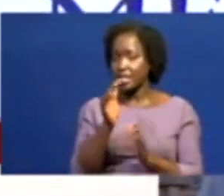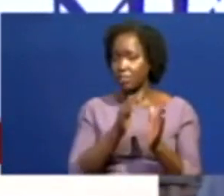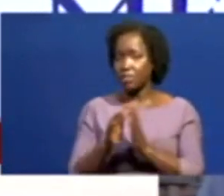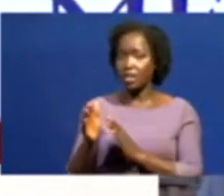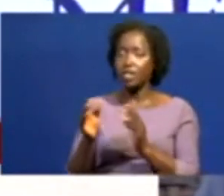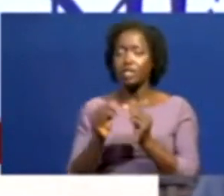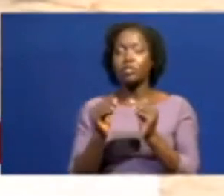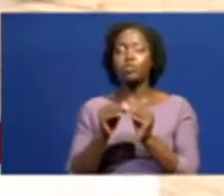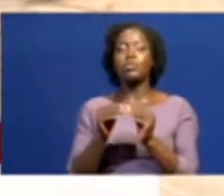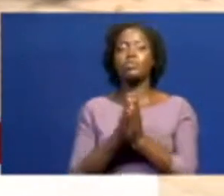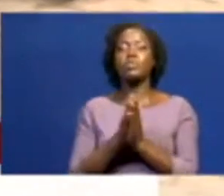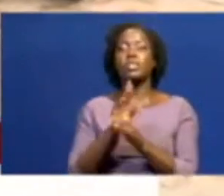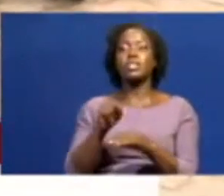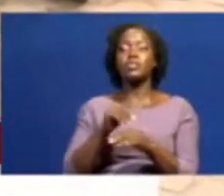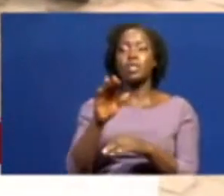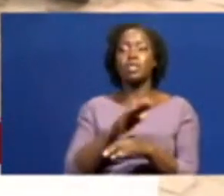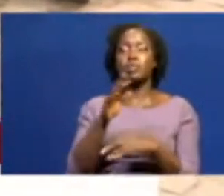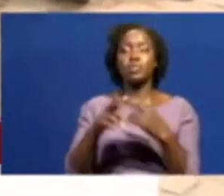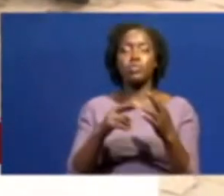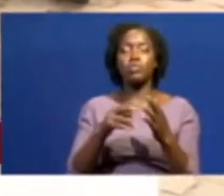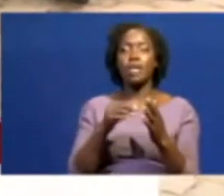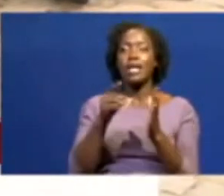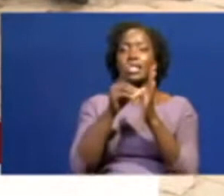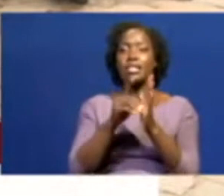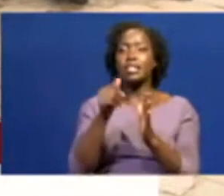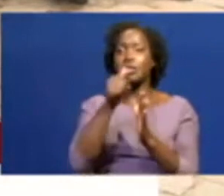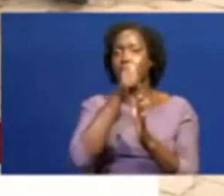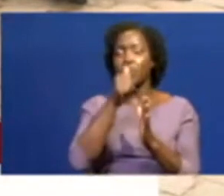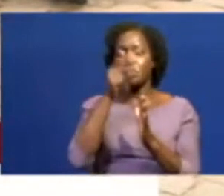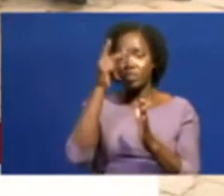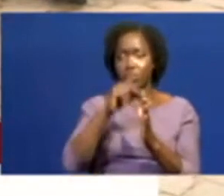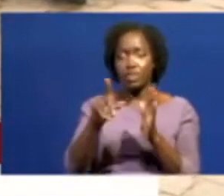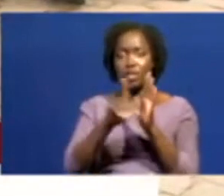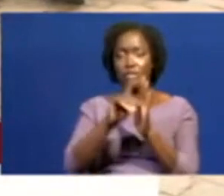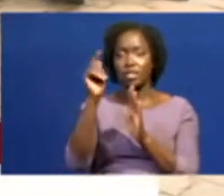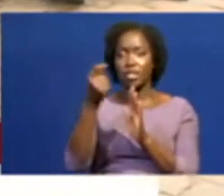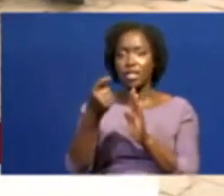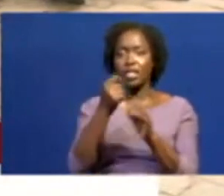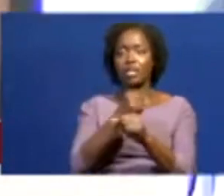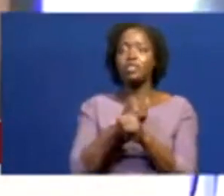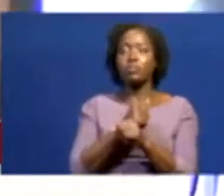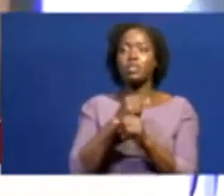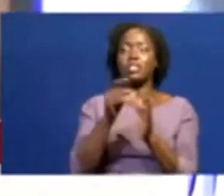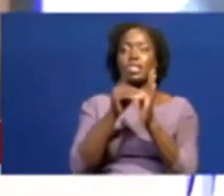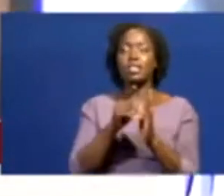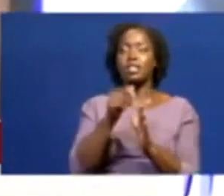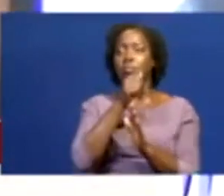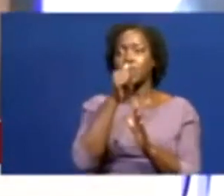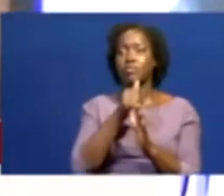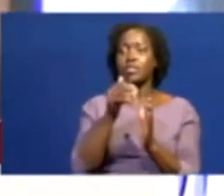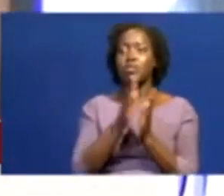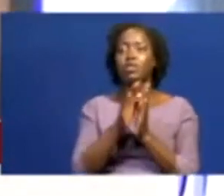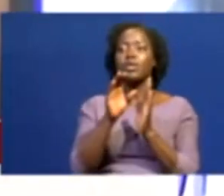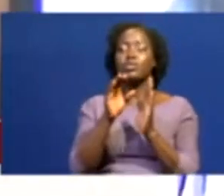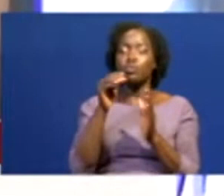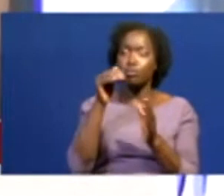meet with the National Assembly to review data privacy policies and laws in Kenya to safeguard data privacy. We did